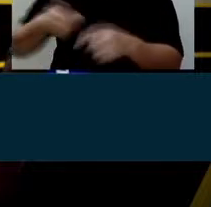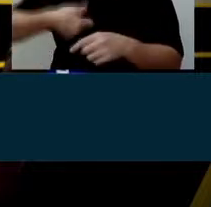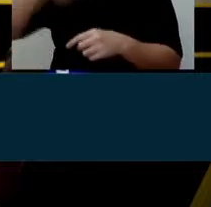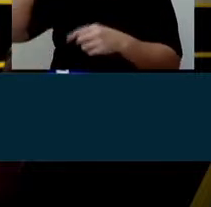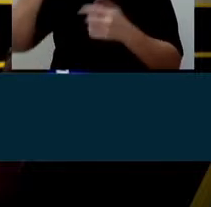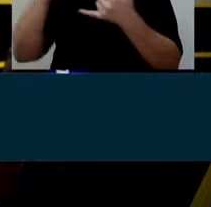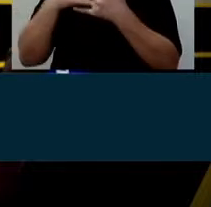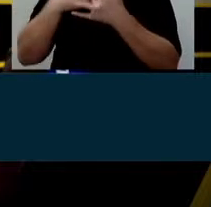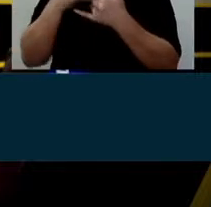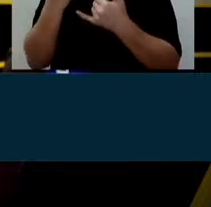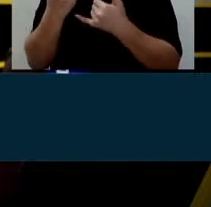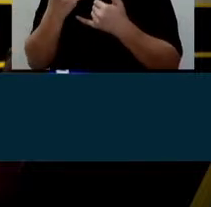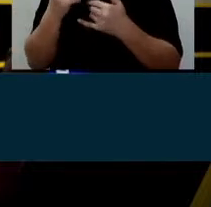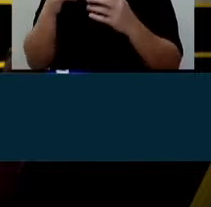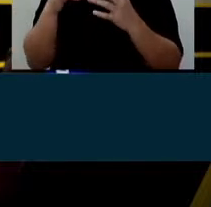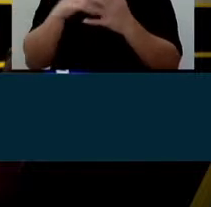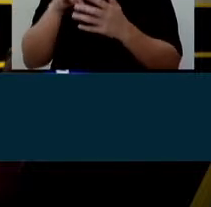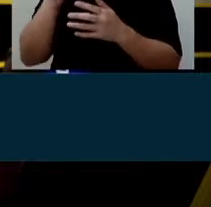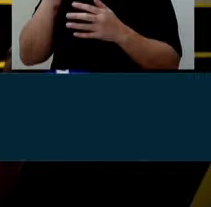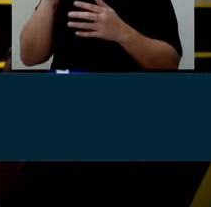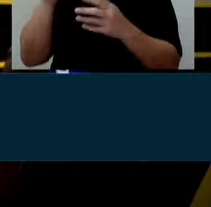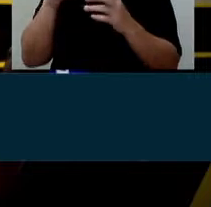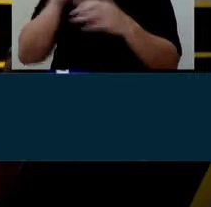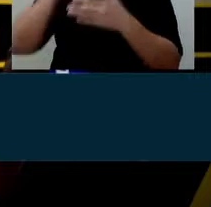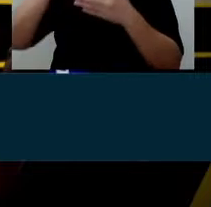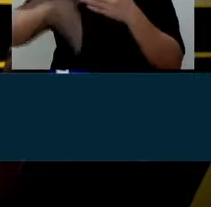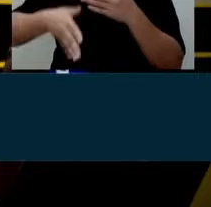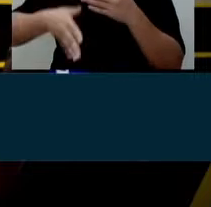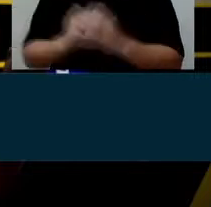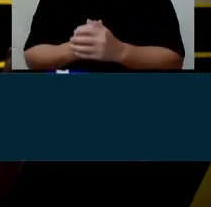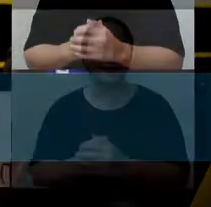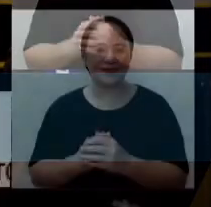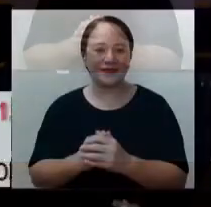in Game 1 of the NBA Finals.